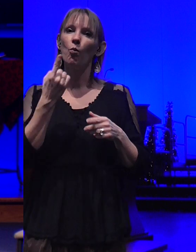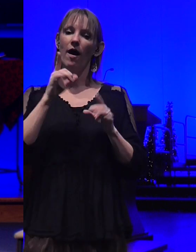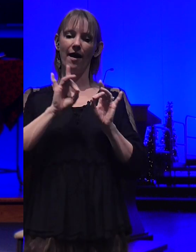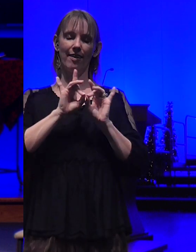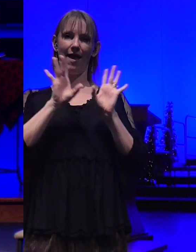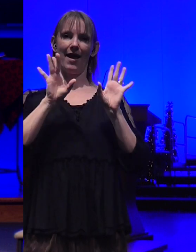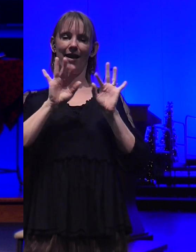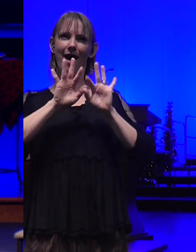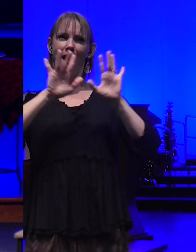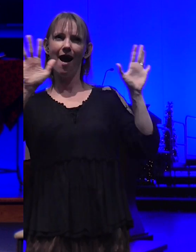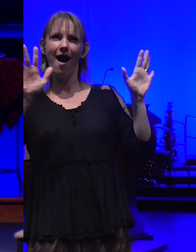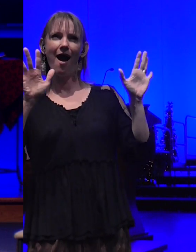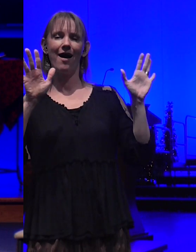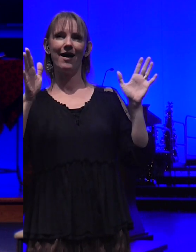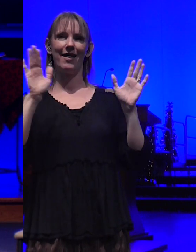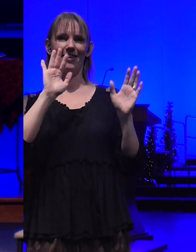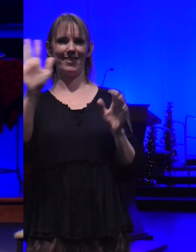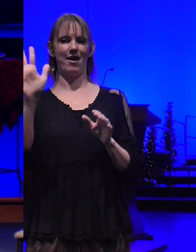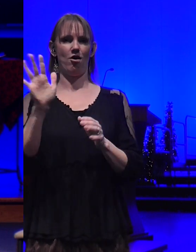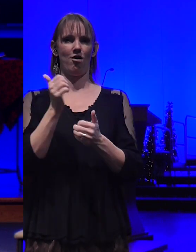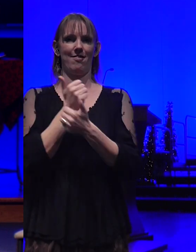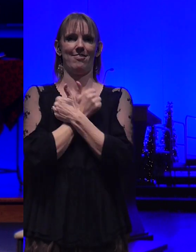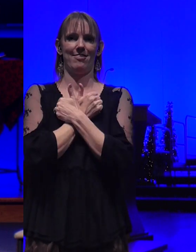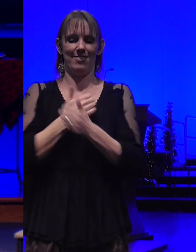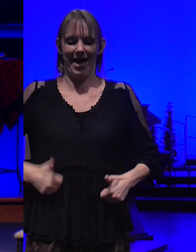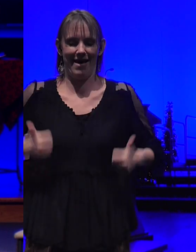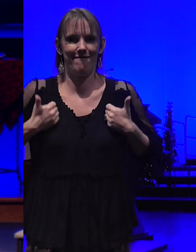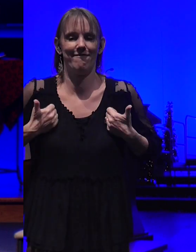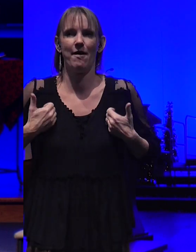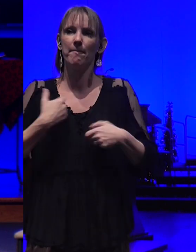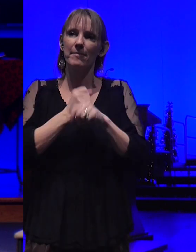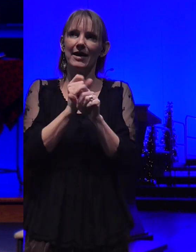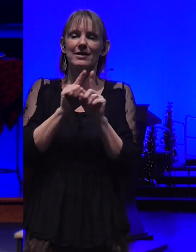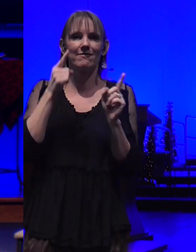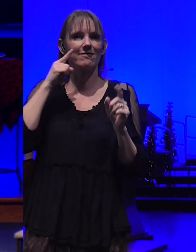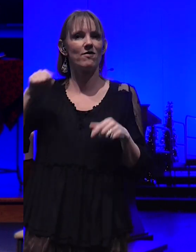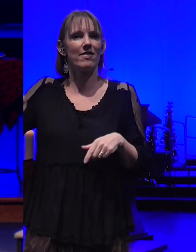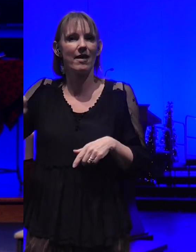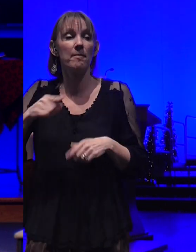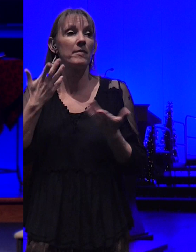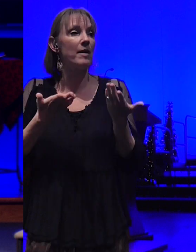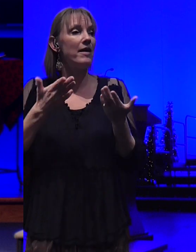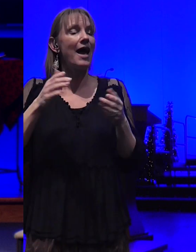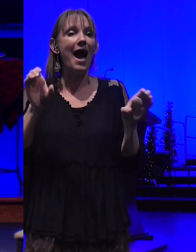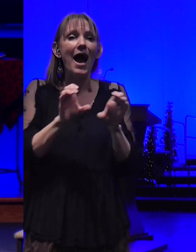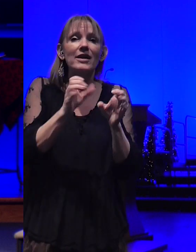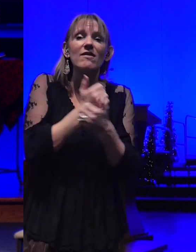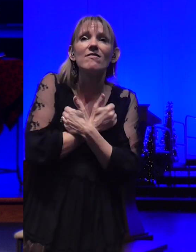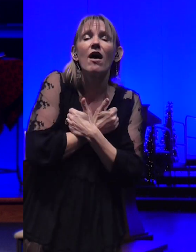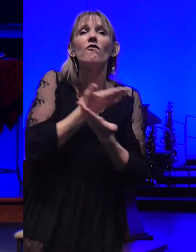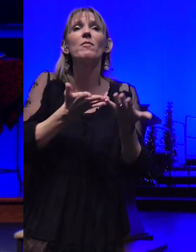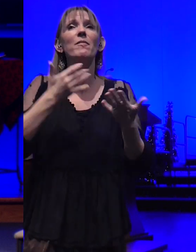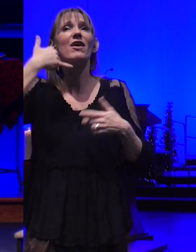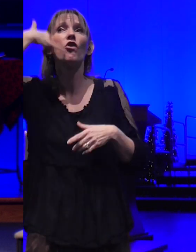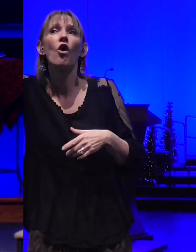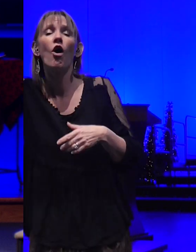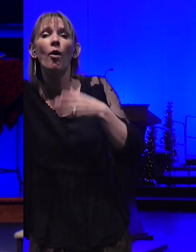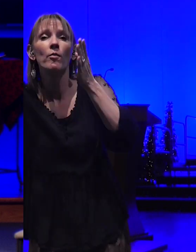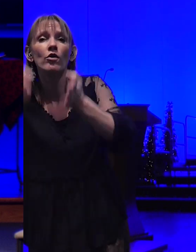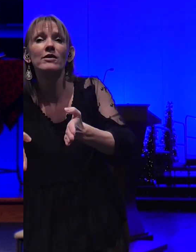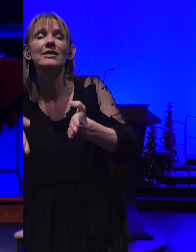light into their life and make a difference. Maybe it's a little act of love. Maybe it's making that phone